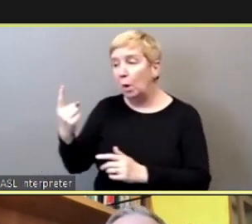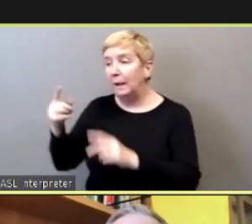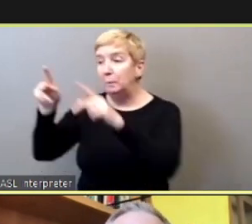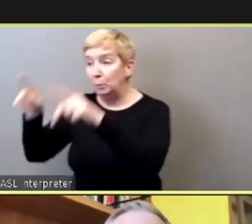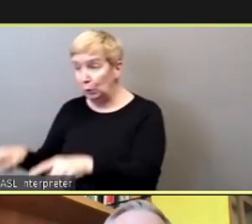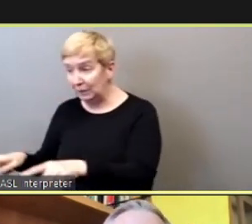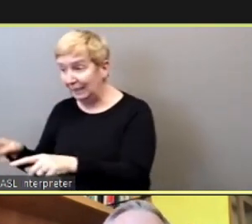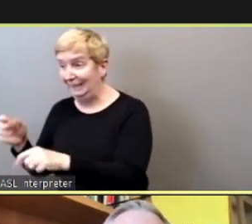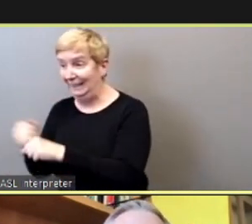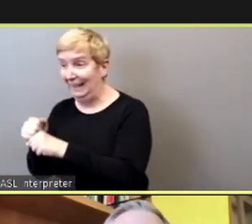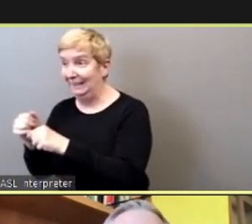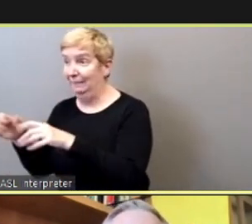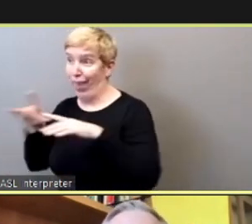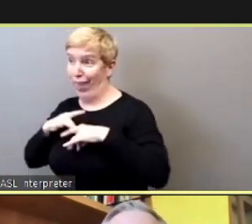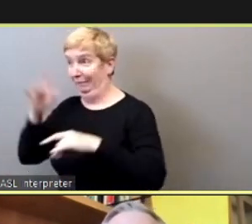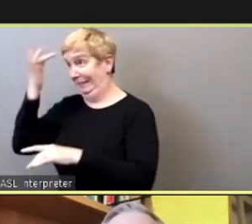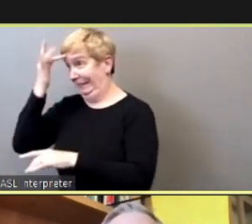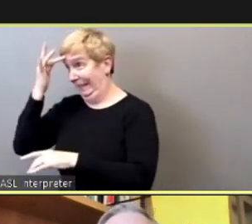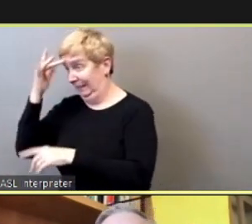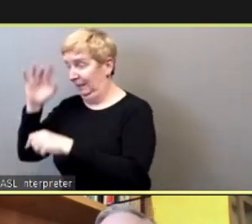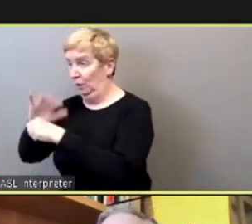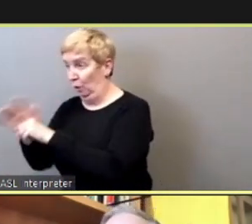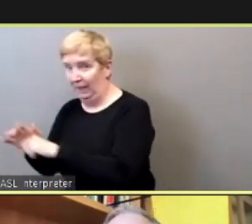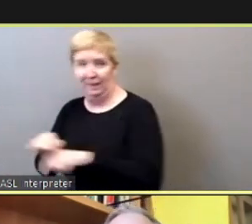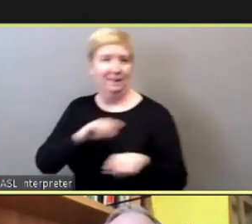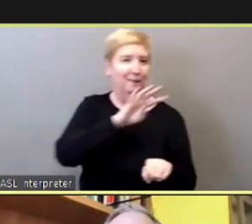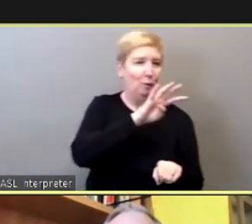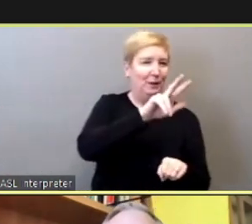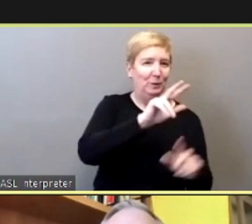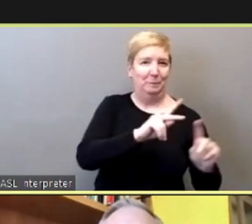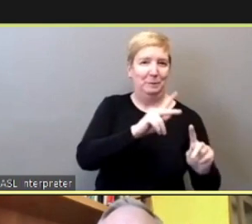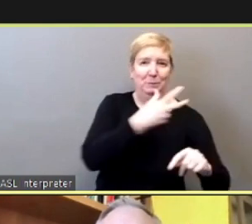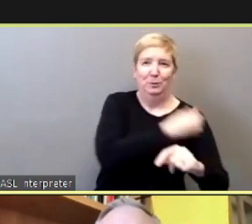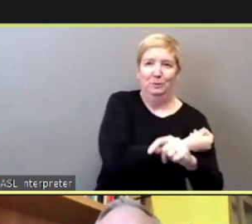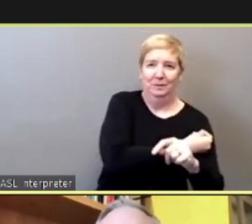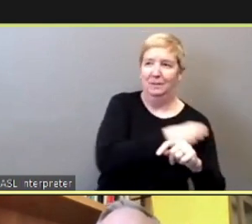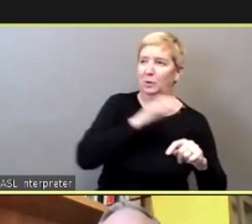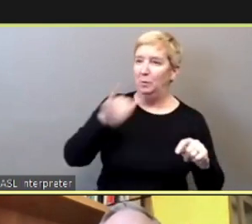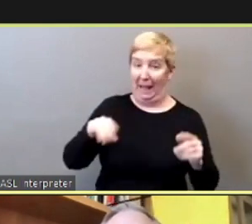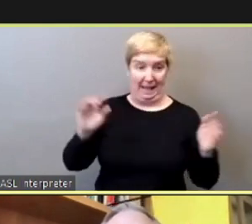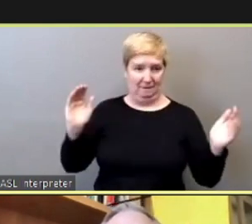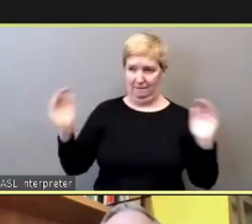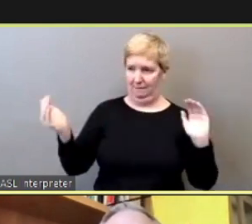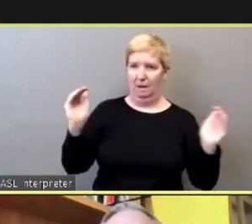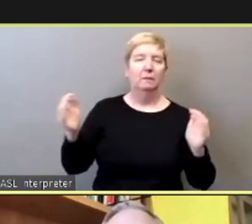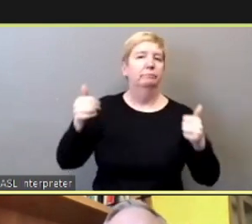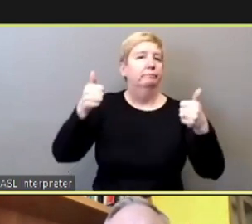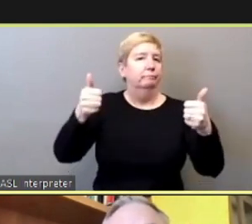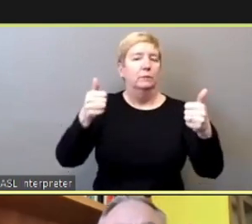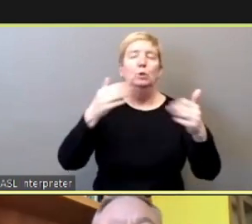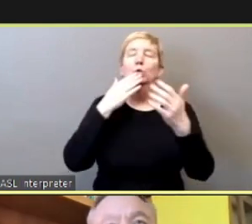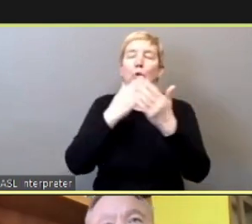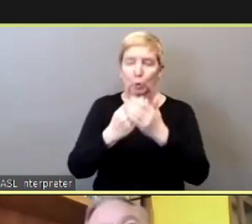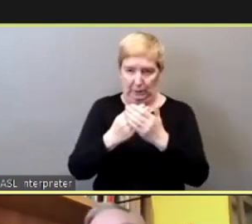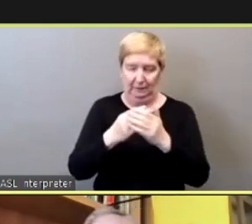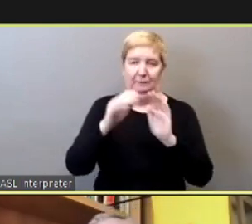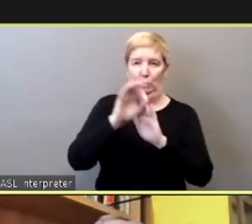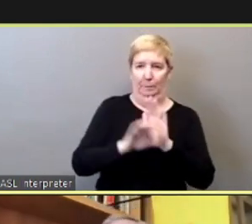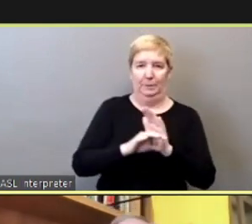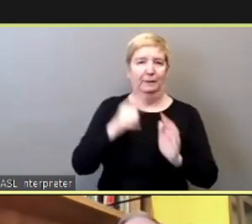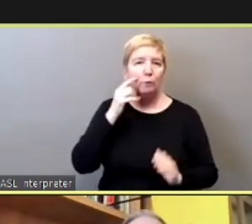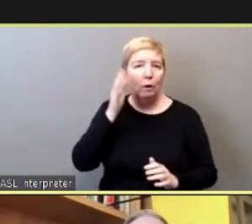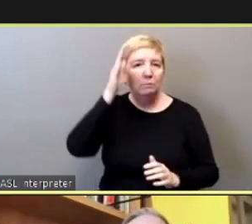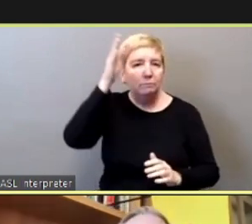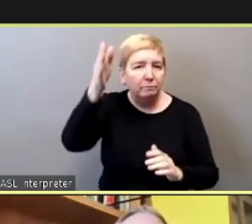we're vaccinating 43 people. Absolutely a recipe for success and winning the battle